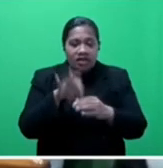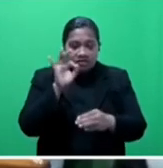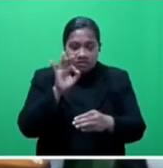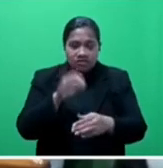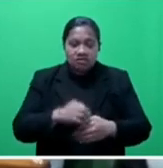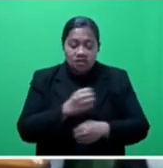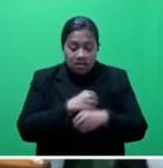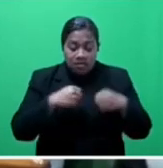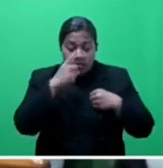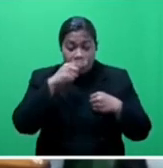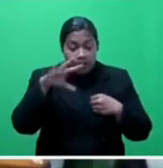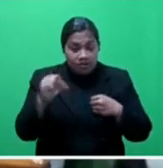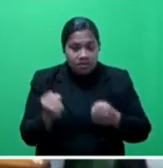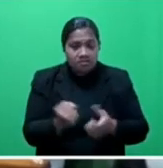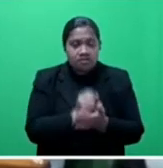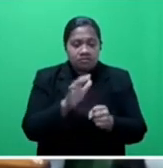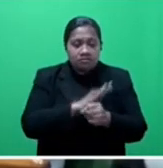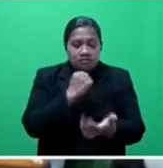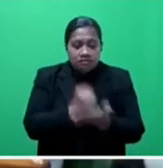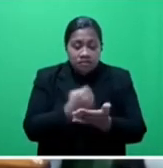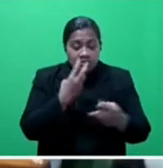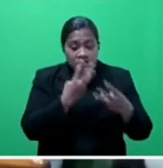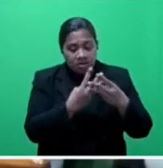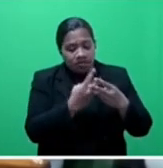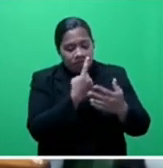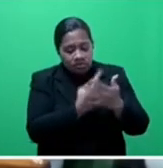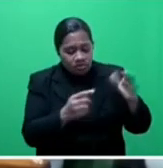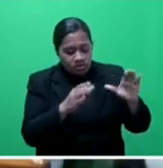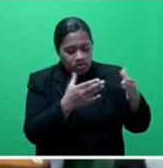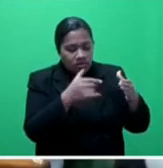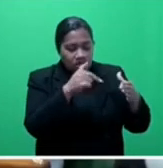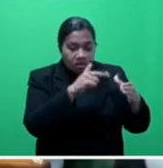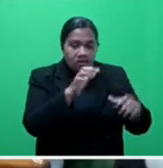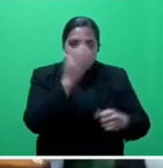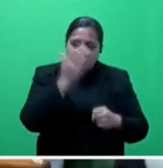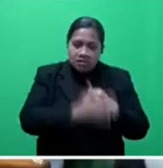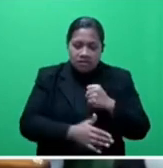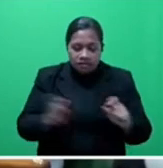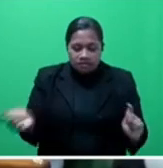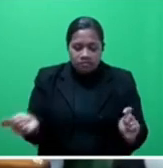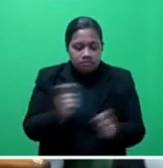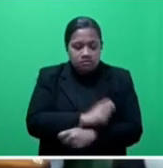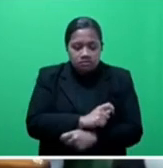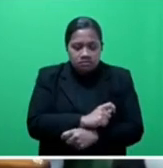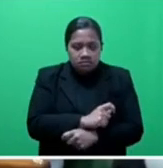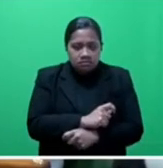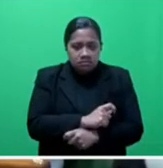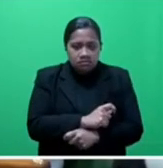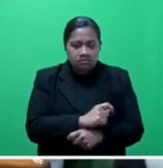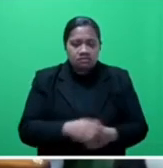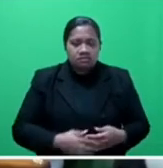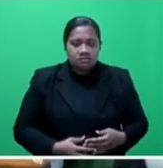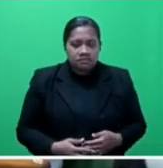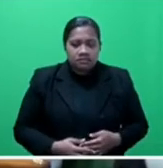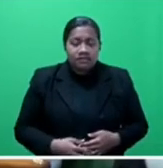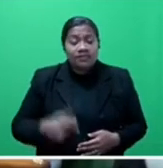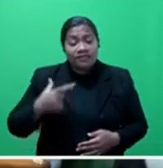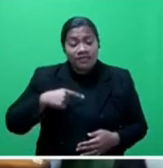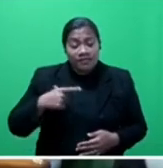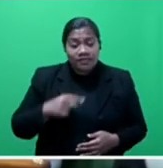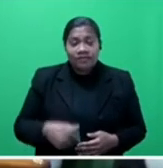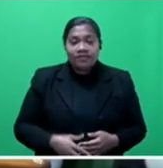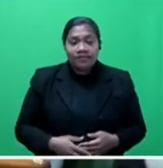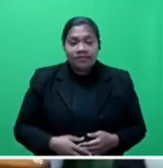must be assured that SODELPA is the only party that has never changed its aspirations. That is why you will not see